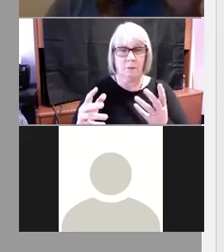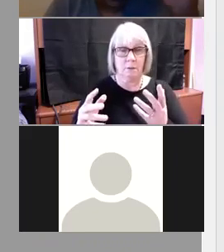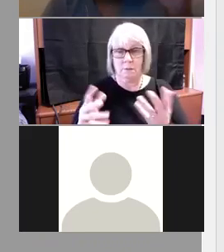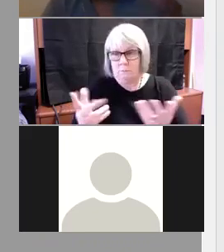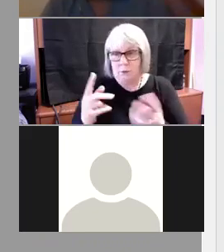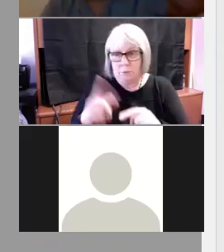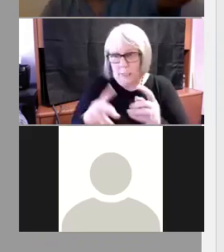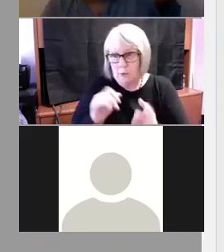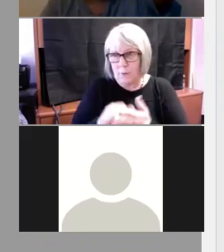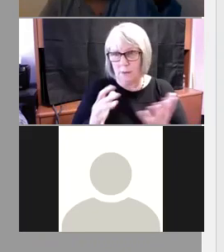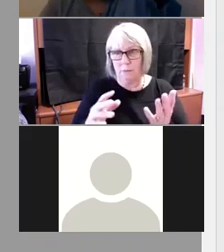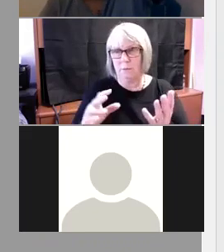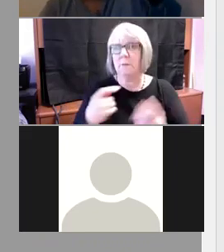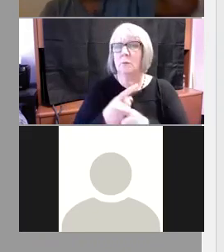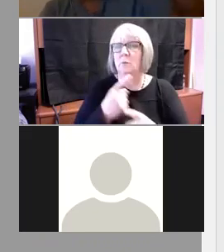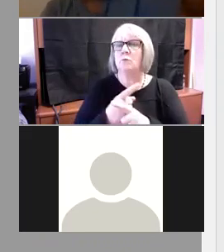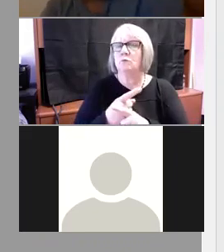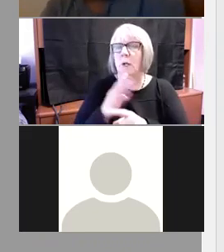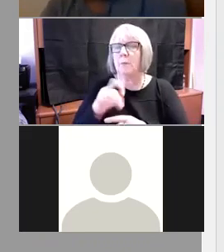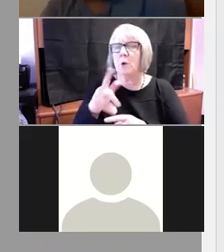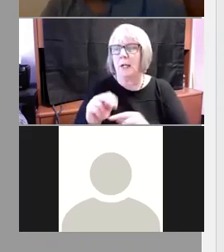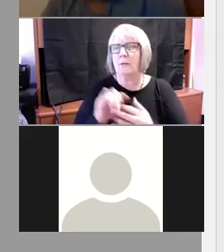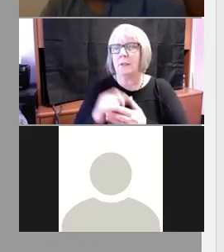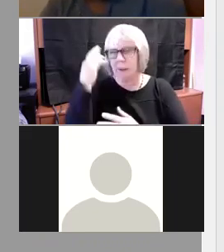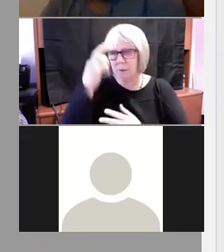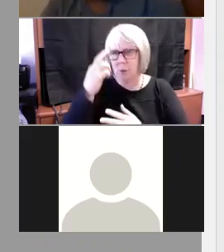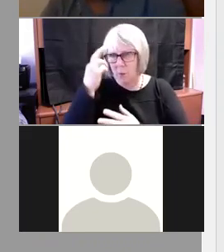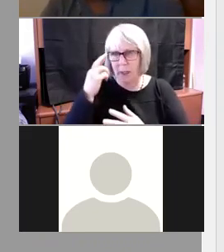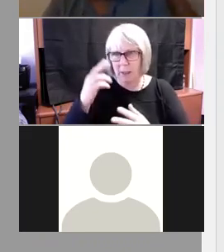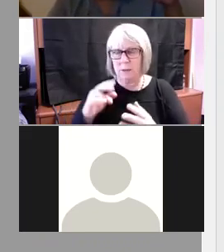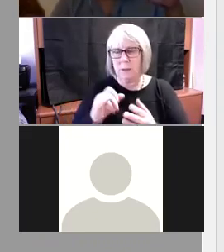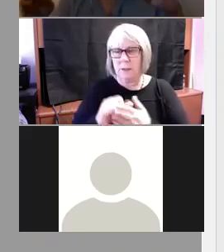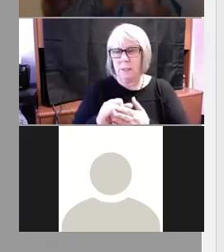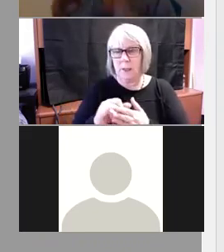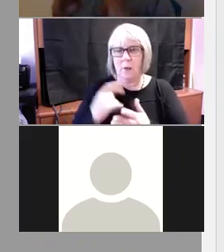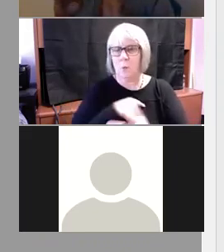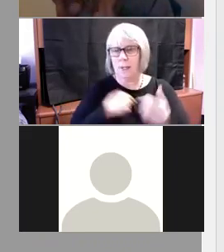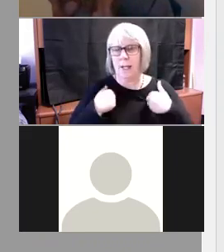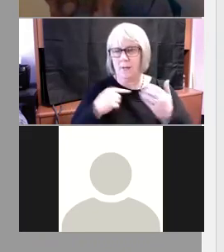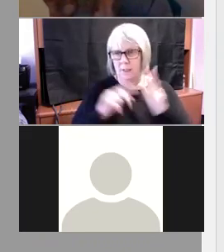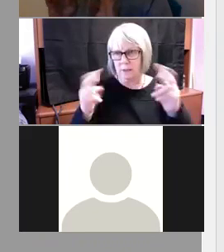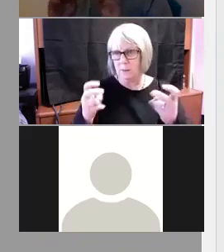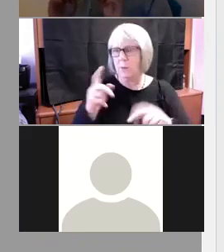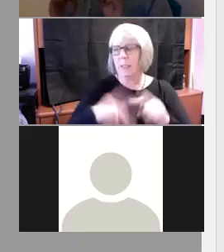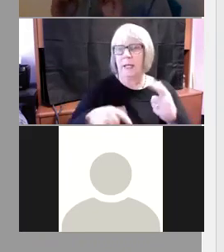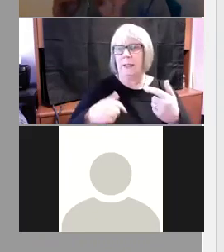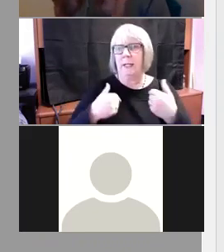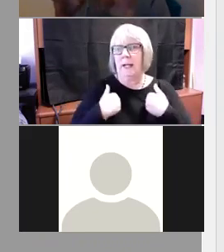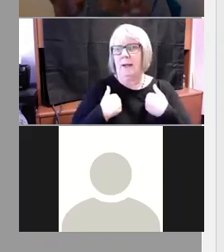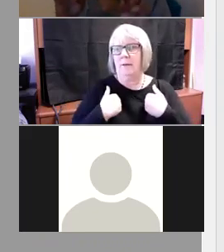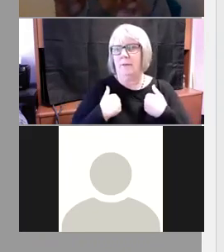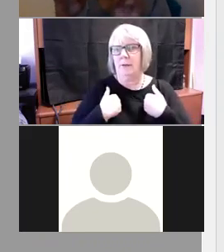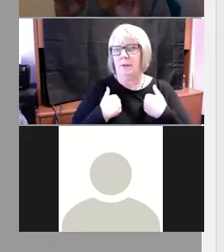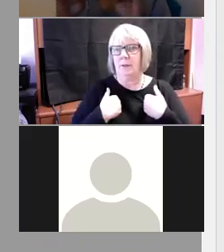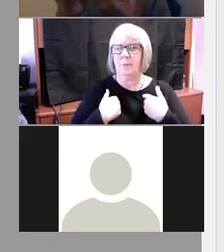country. Yes, Brian, is that is one of the reasons why we have this issue. We cannot have, you